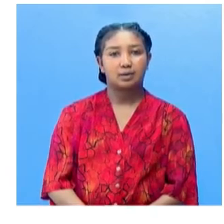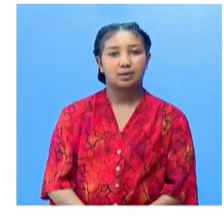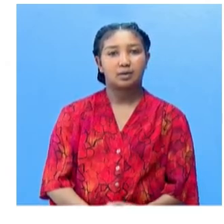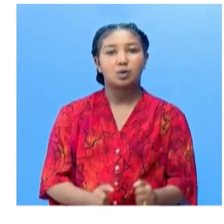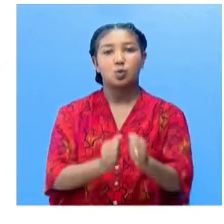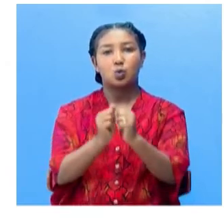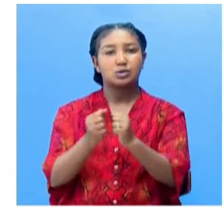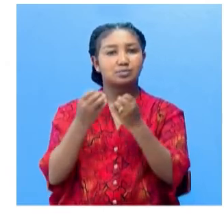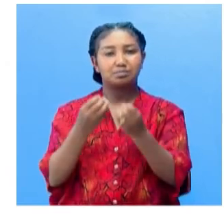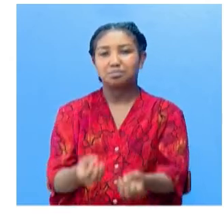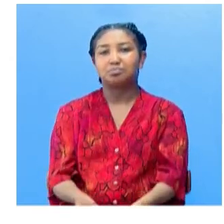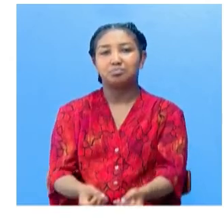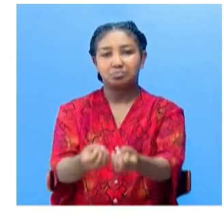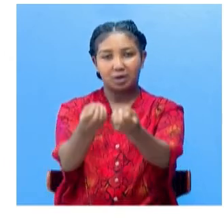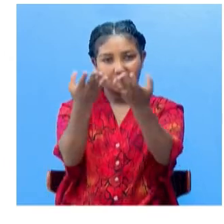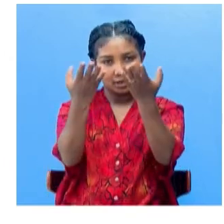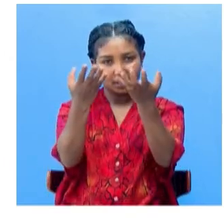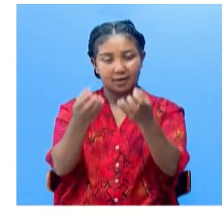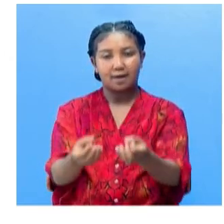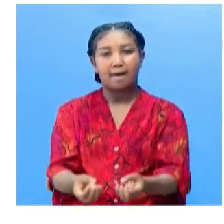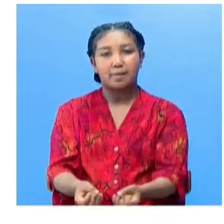with many